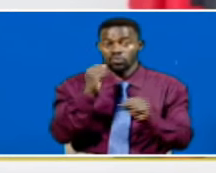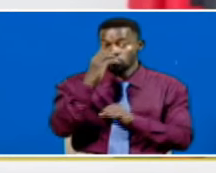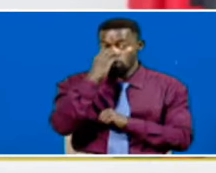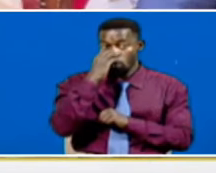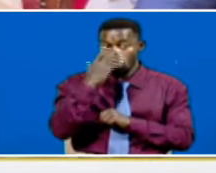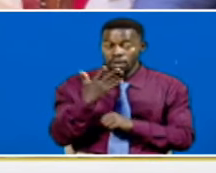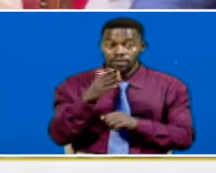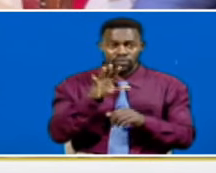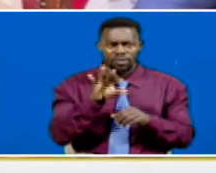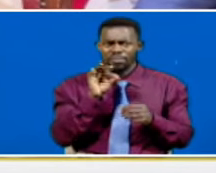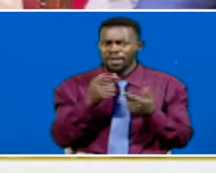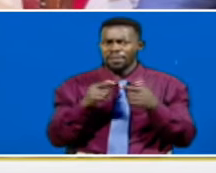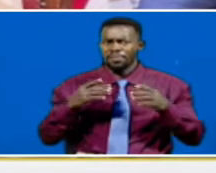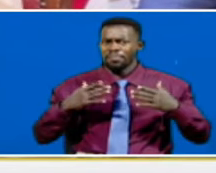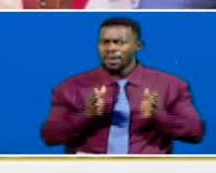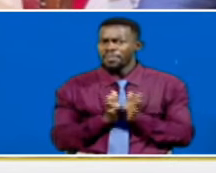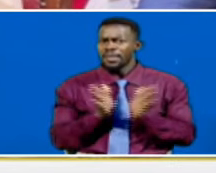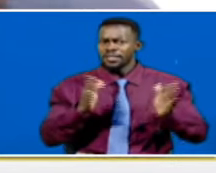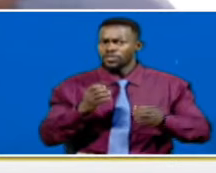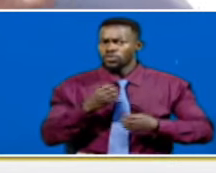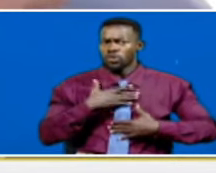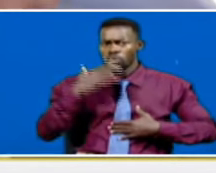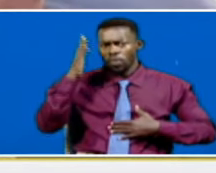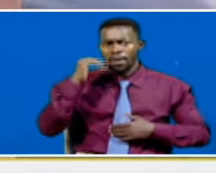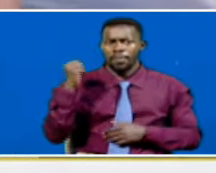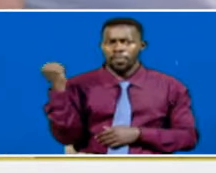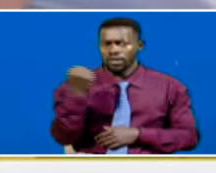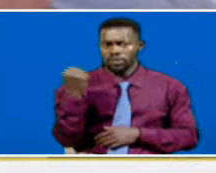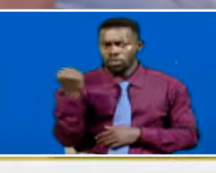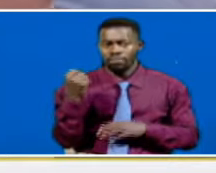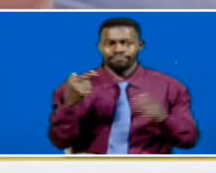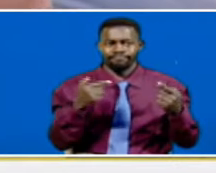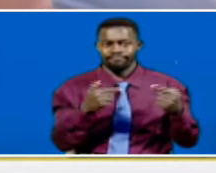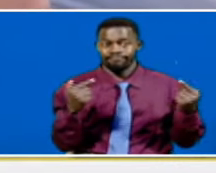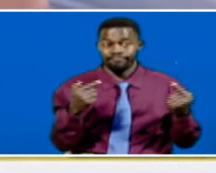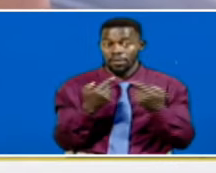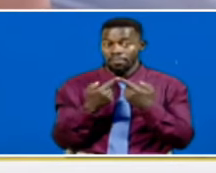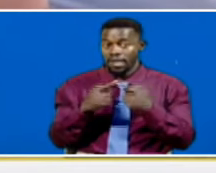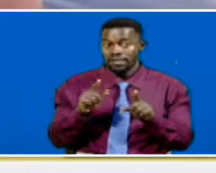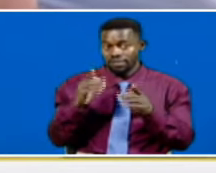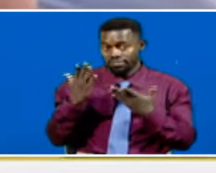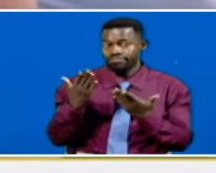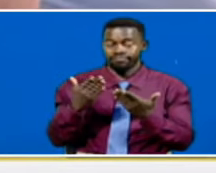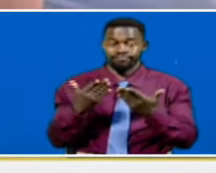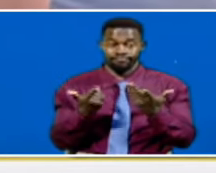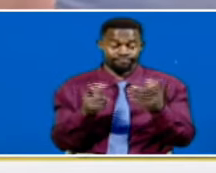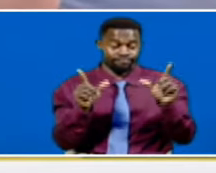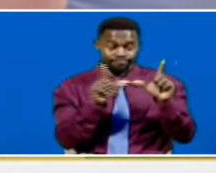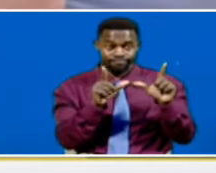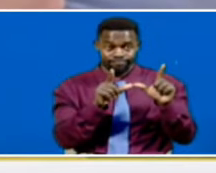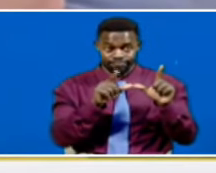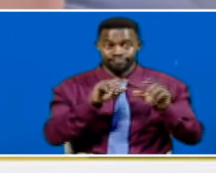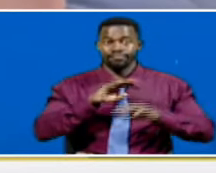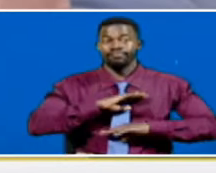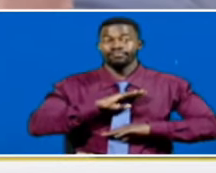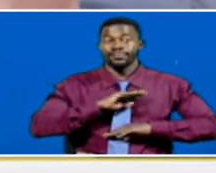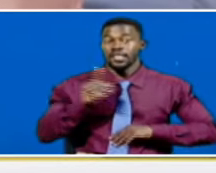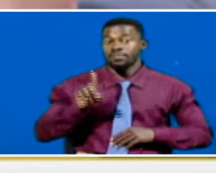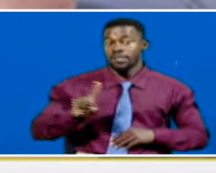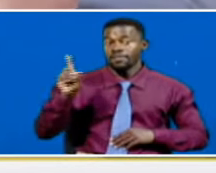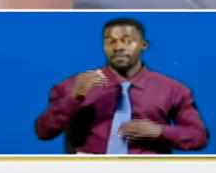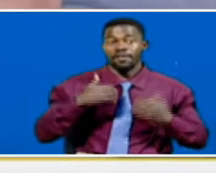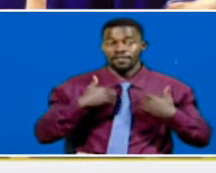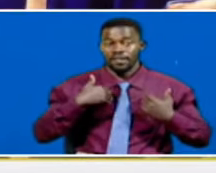some due to past political tensions, but he was selected for his qualifications. Ogolla has a diverse